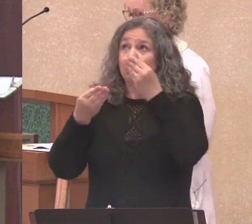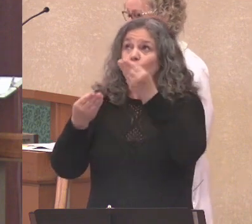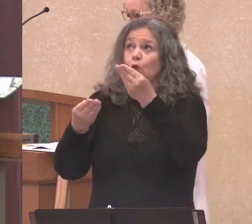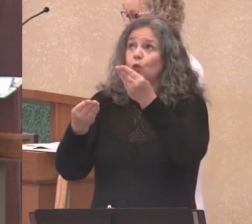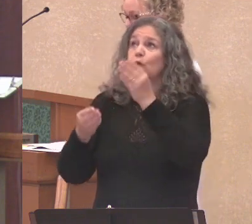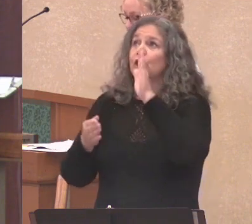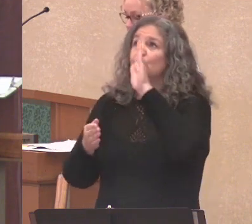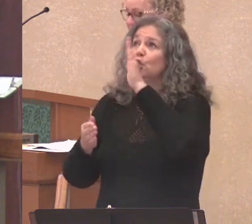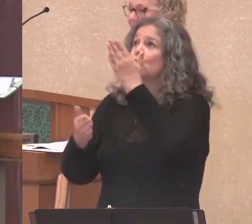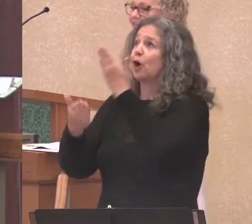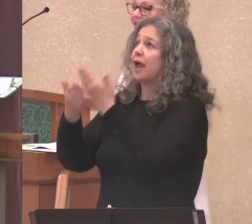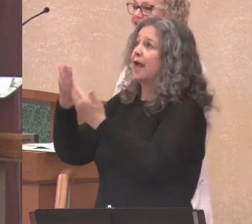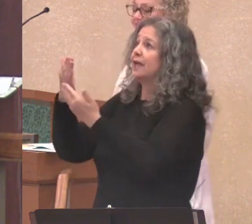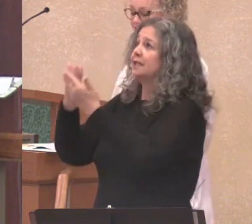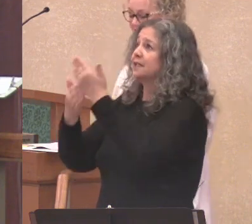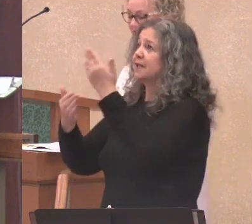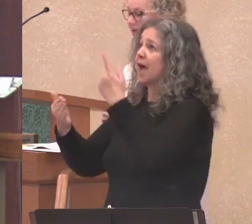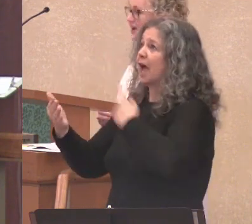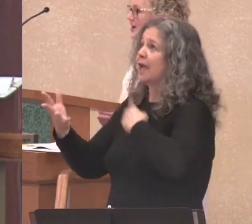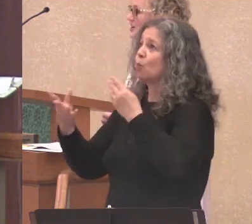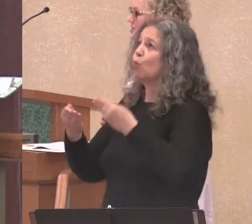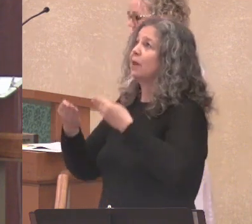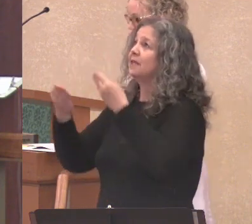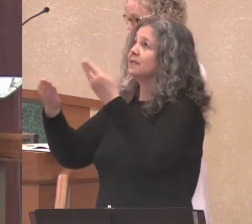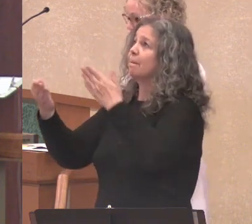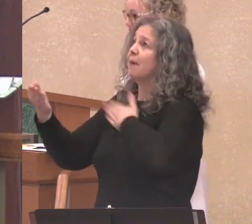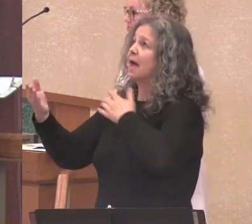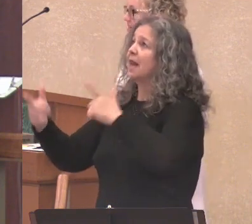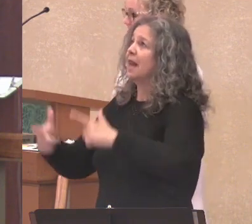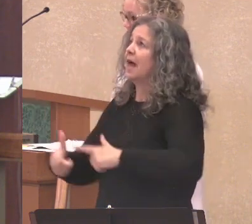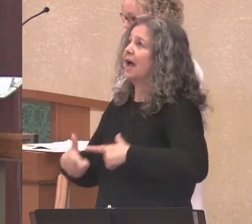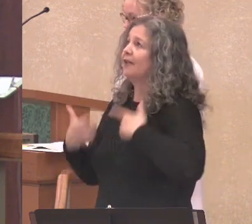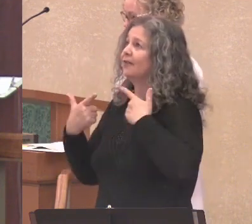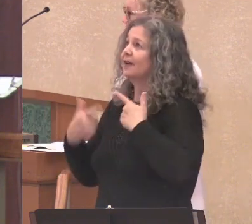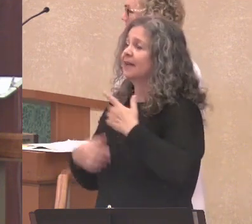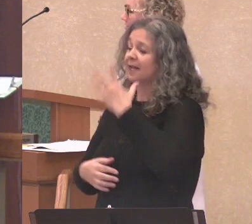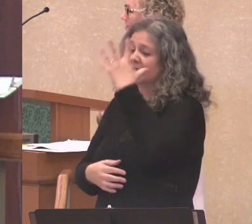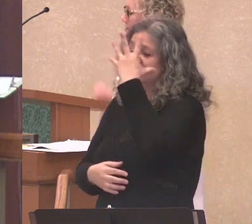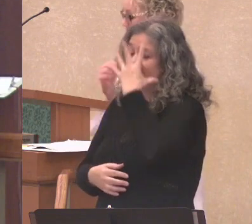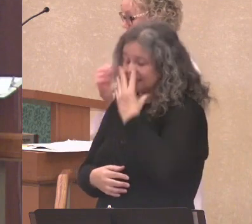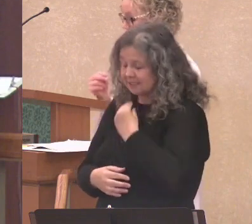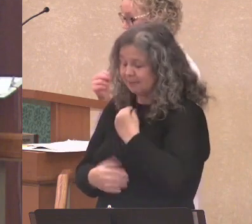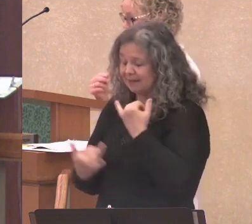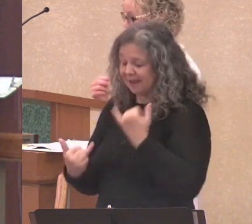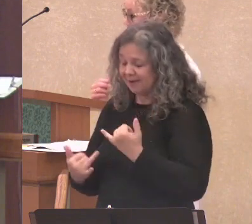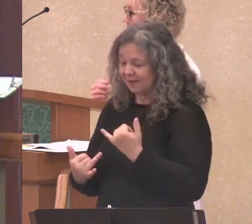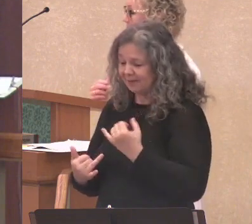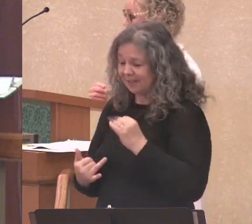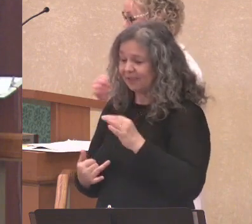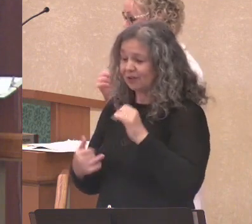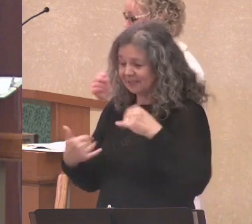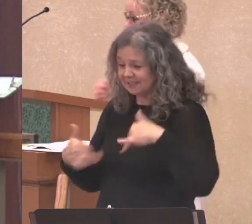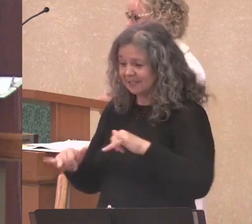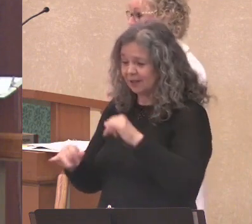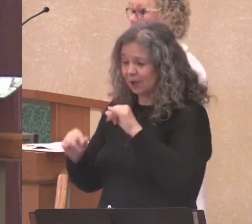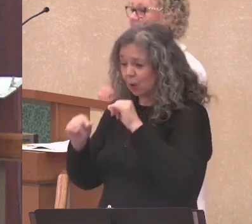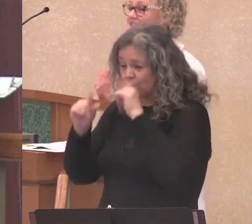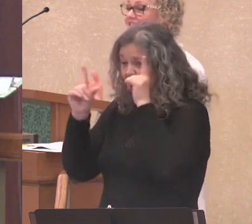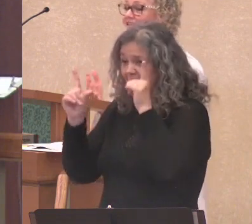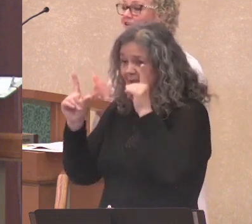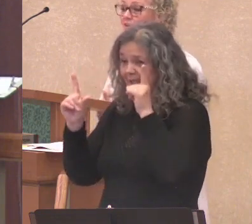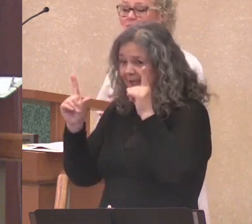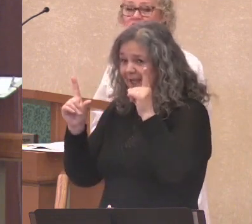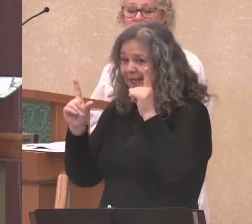hands I place my life. Sleep tight now. Or if you're still awake, get comfortable